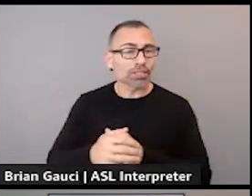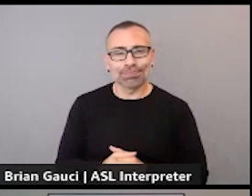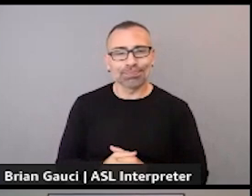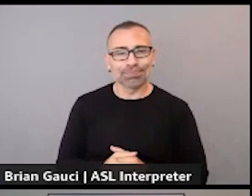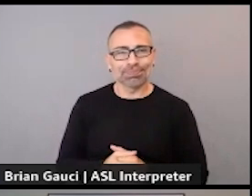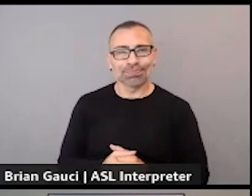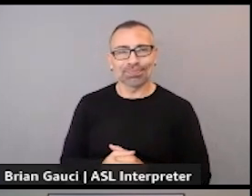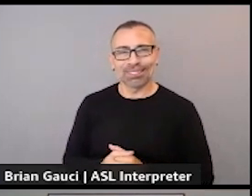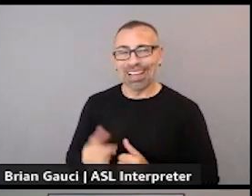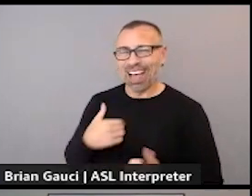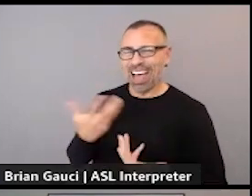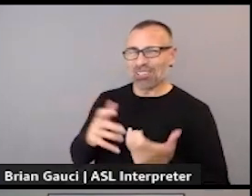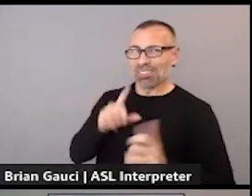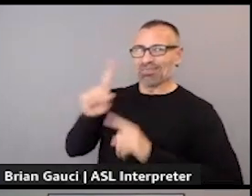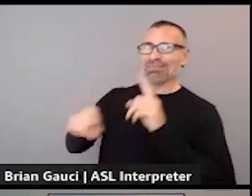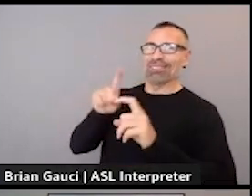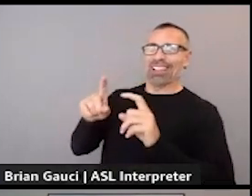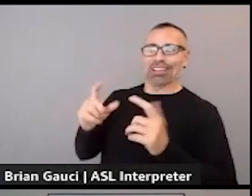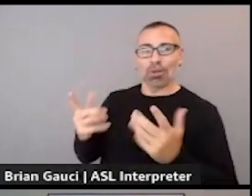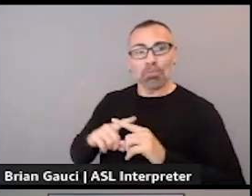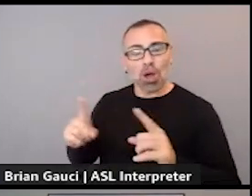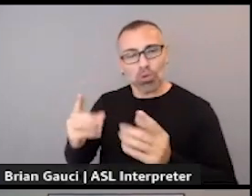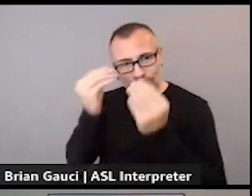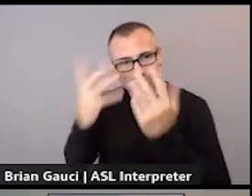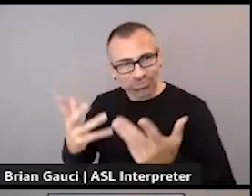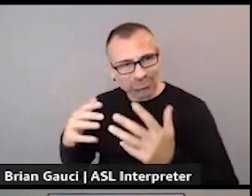some questions from the audience?